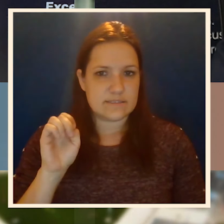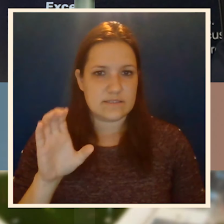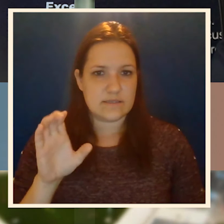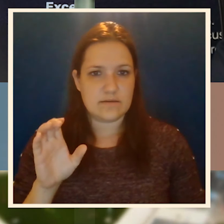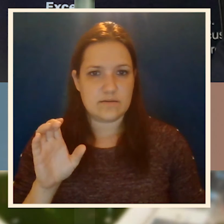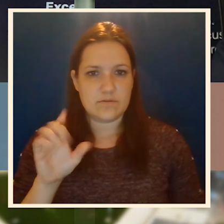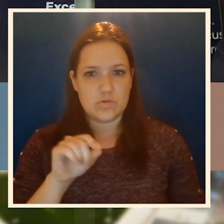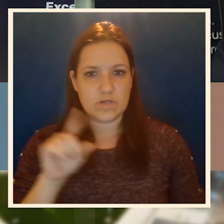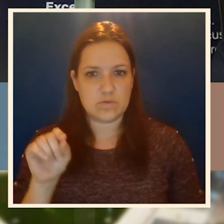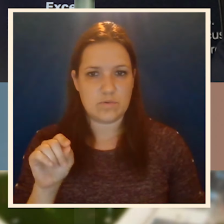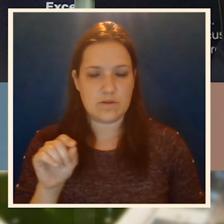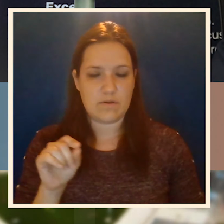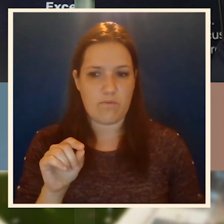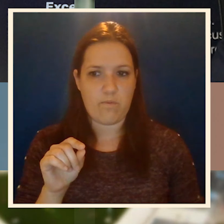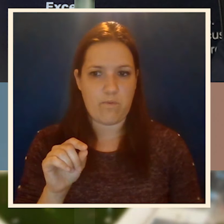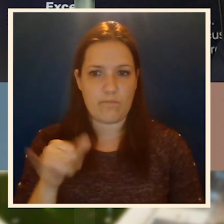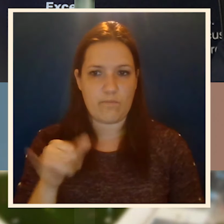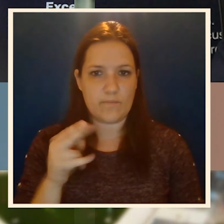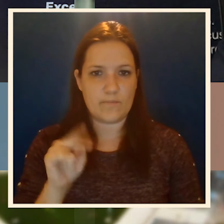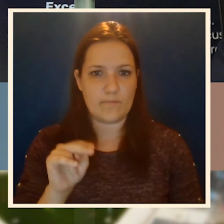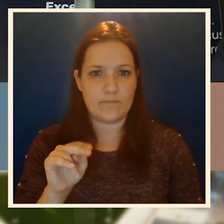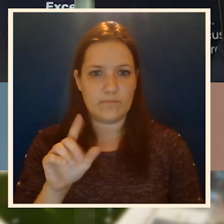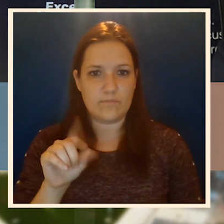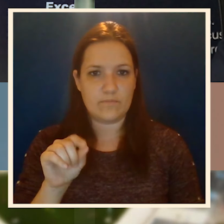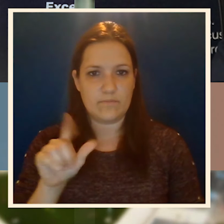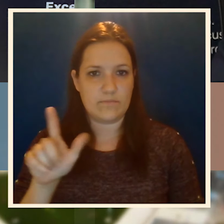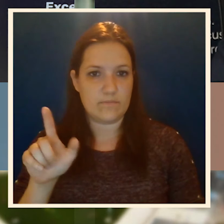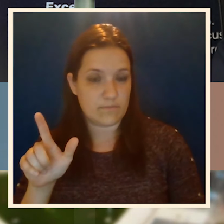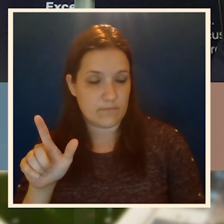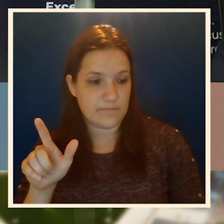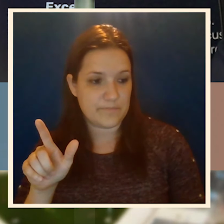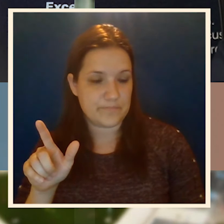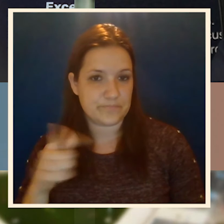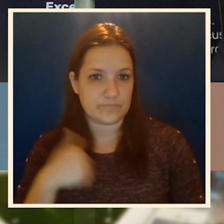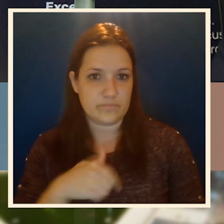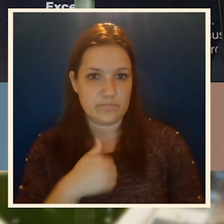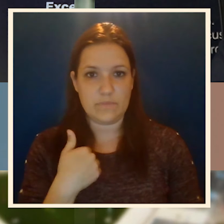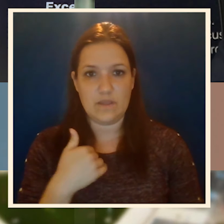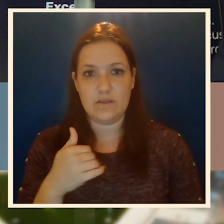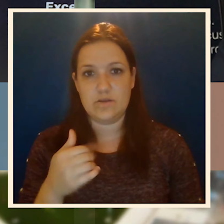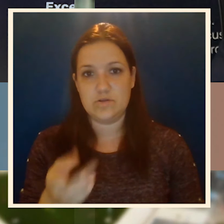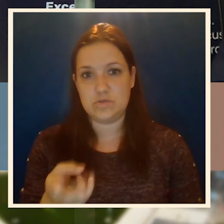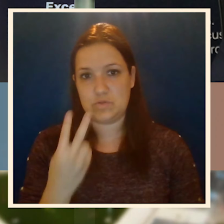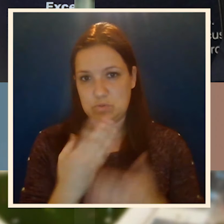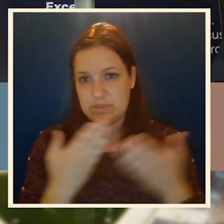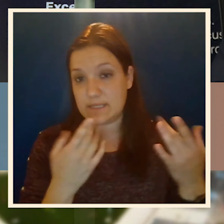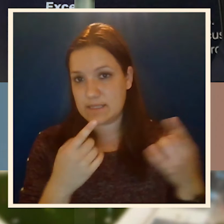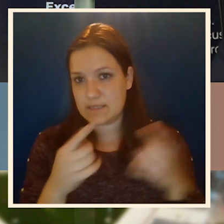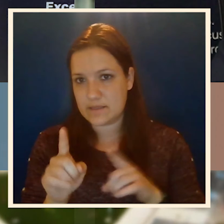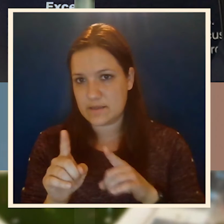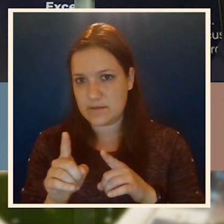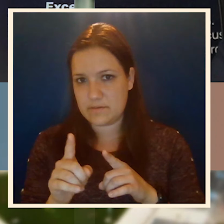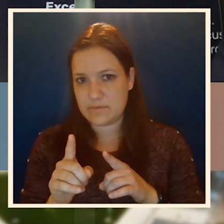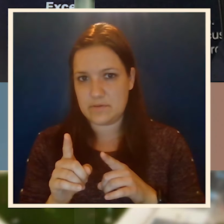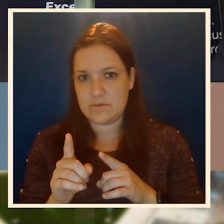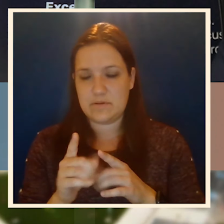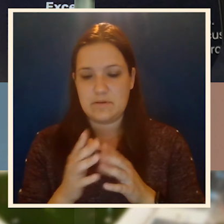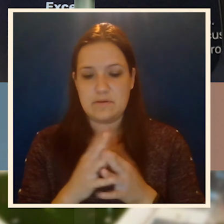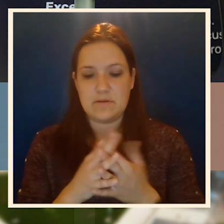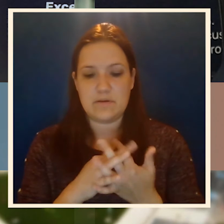of 2020 and January of 21, we had two incidences where